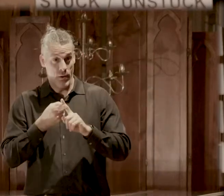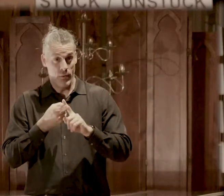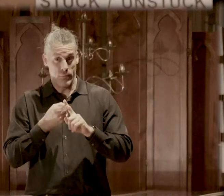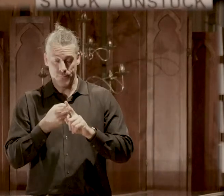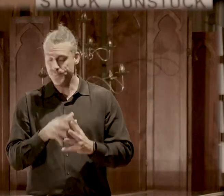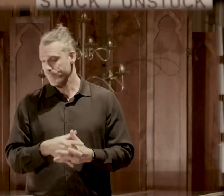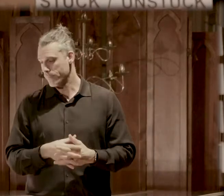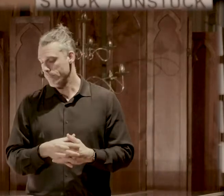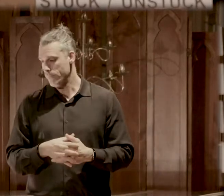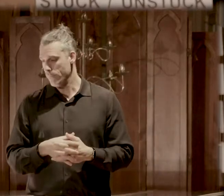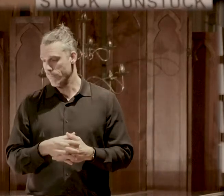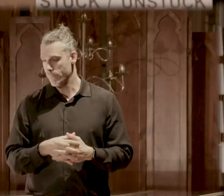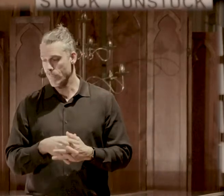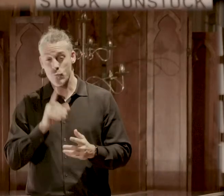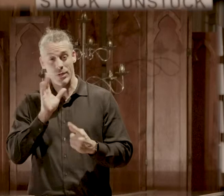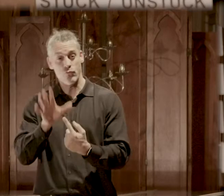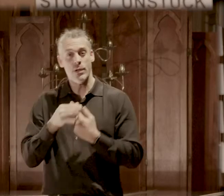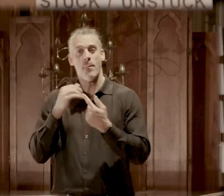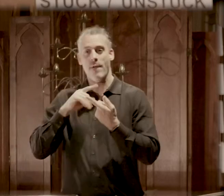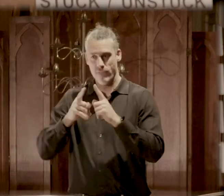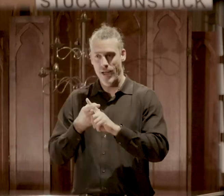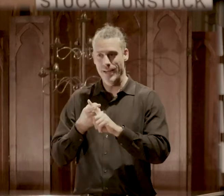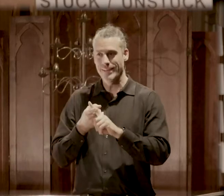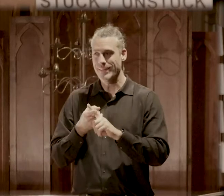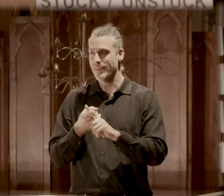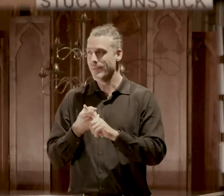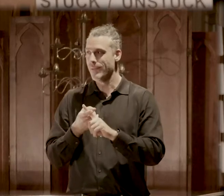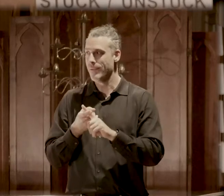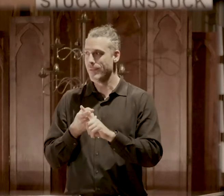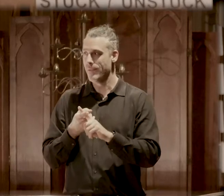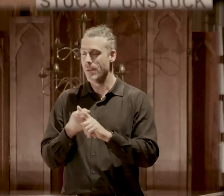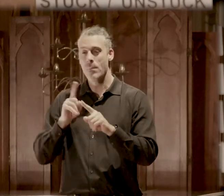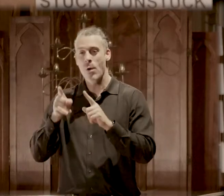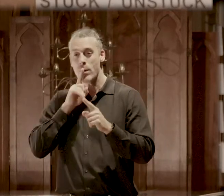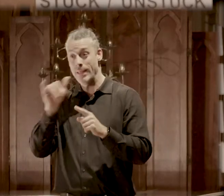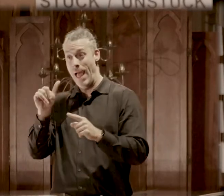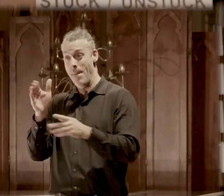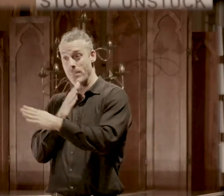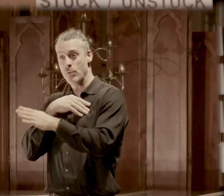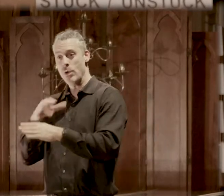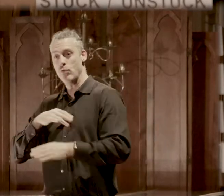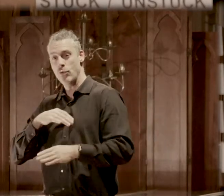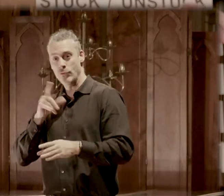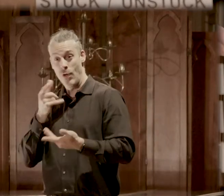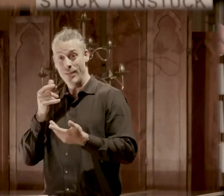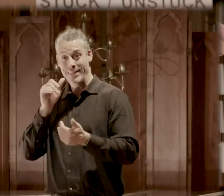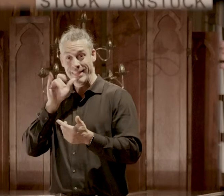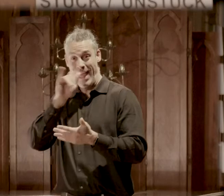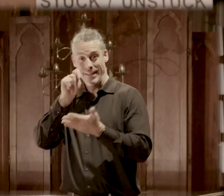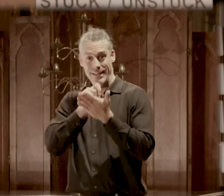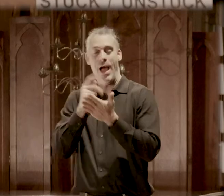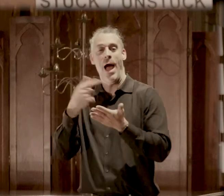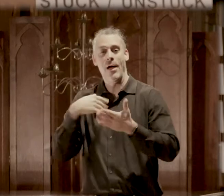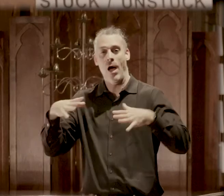My friends were in The Need, and thank you. But that's who I came to see. And I had gotten off